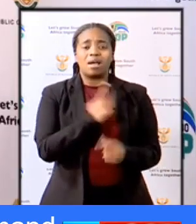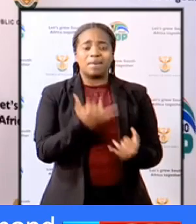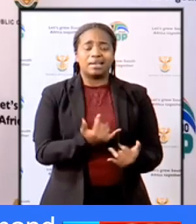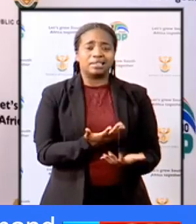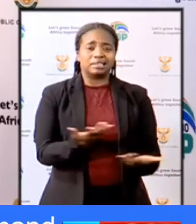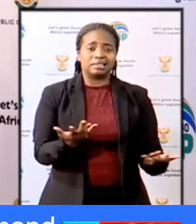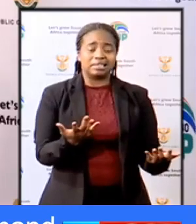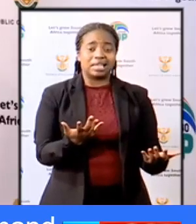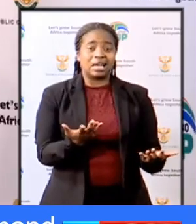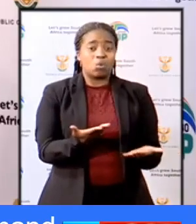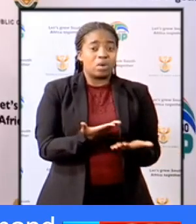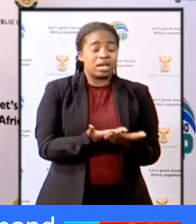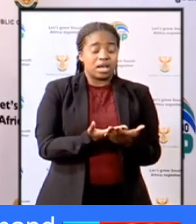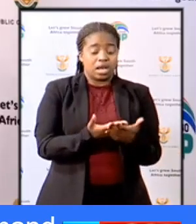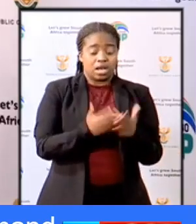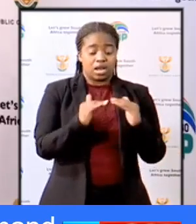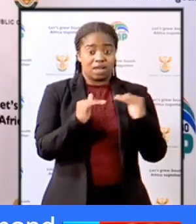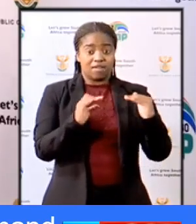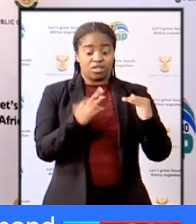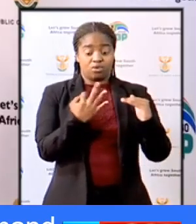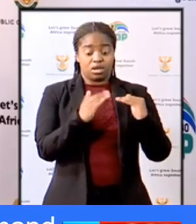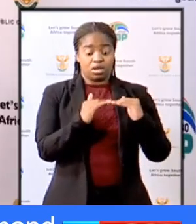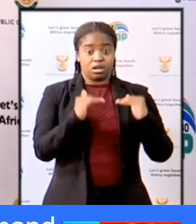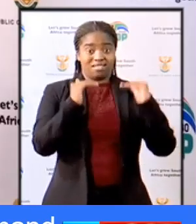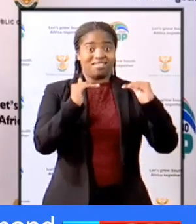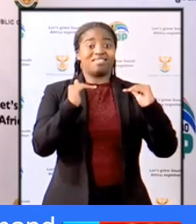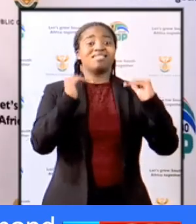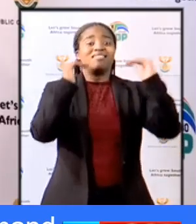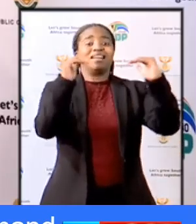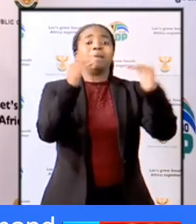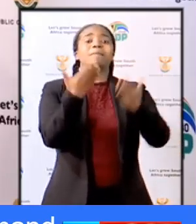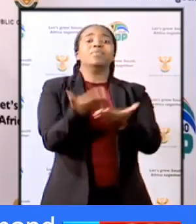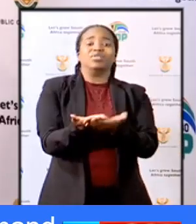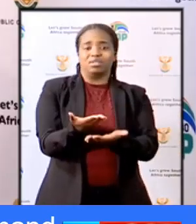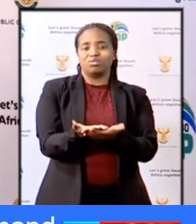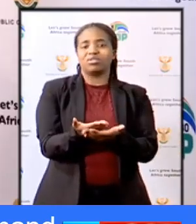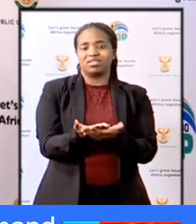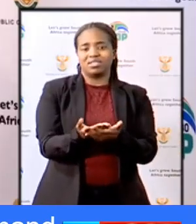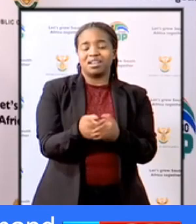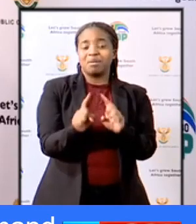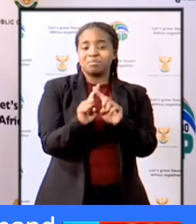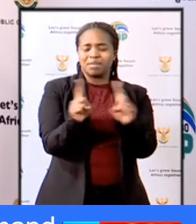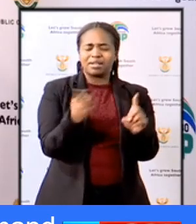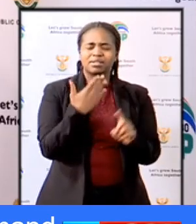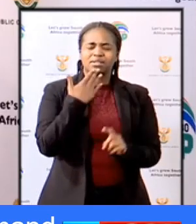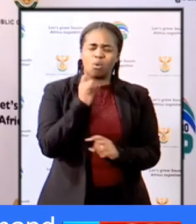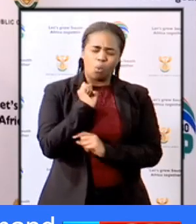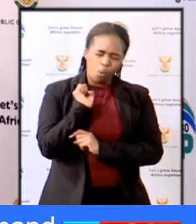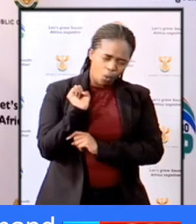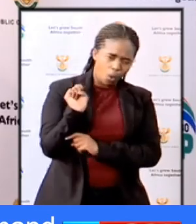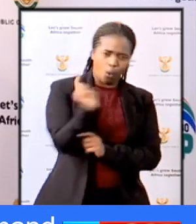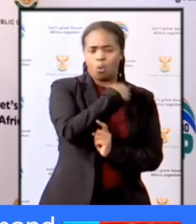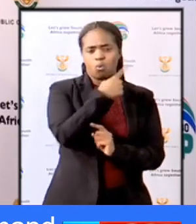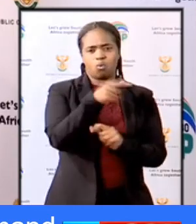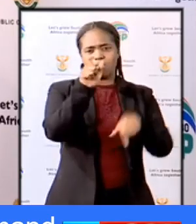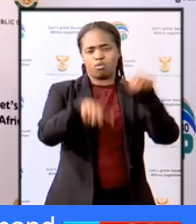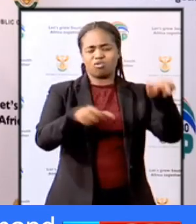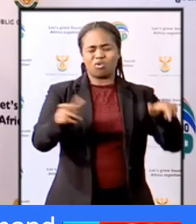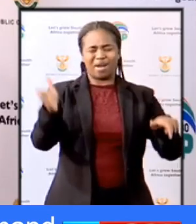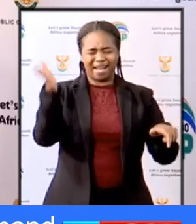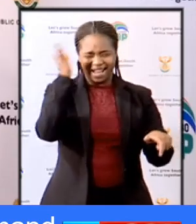ukuthi sibuye lemuva kanti asithandi ukubuye lemuva kodwa kufanele ukuthi wonke umuntu azi